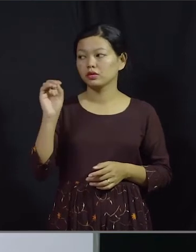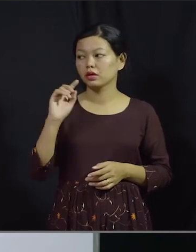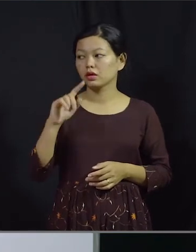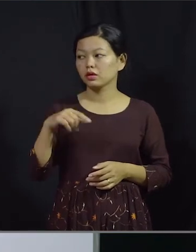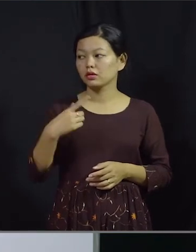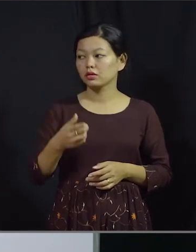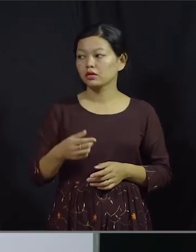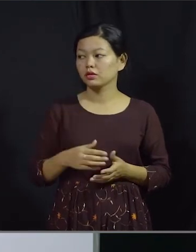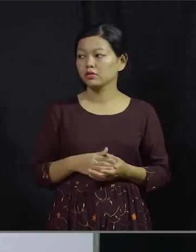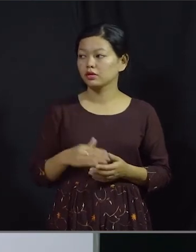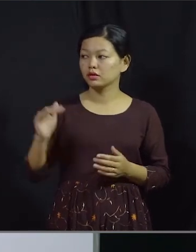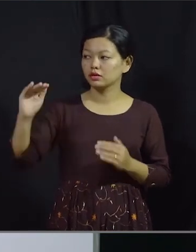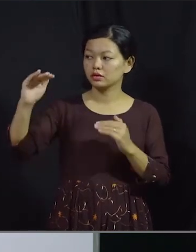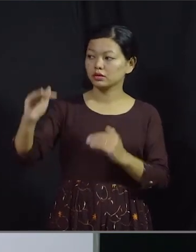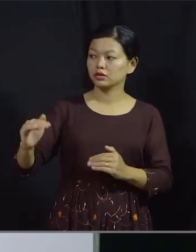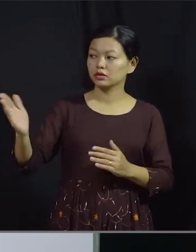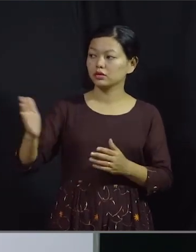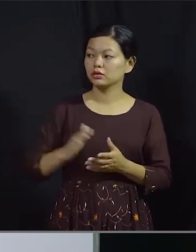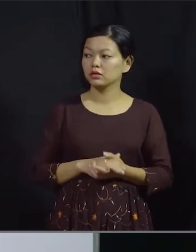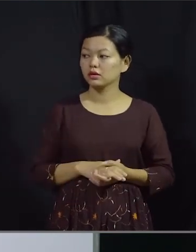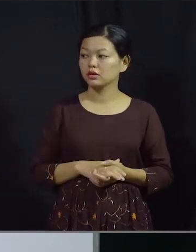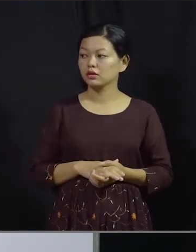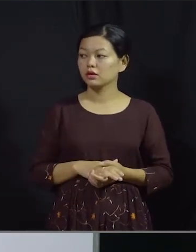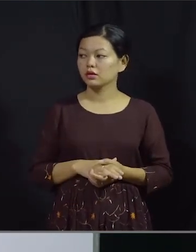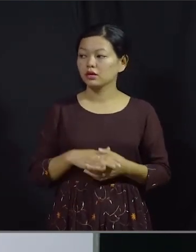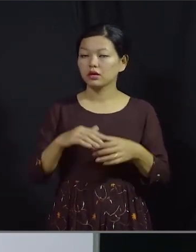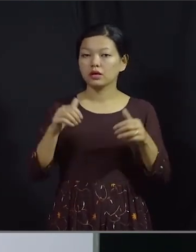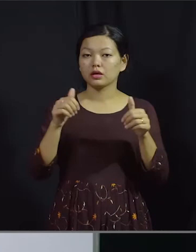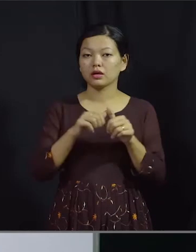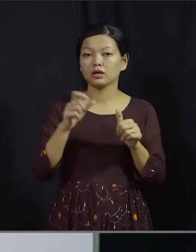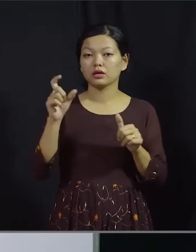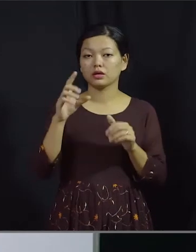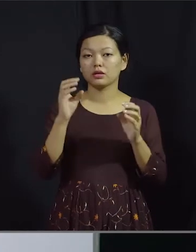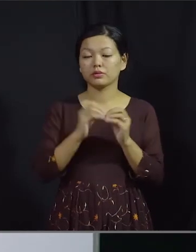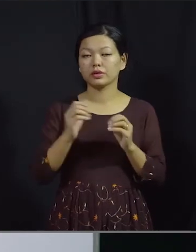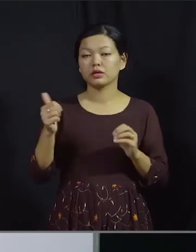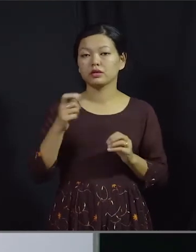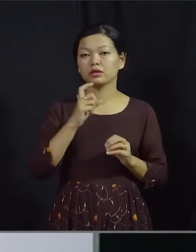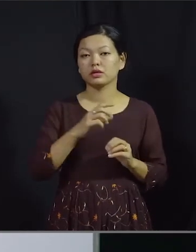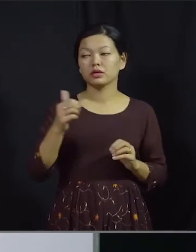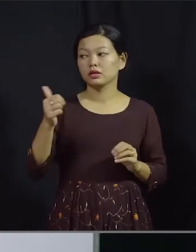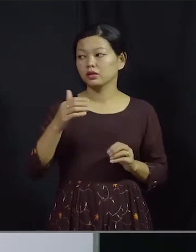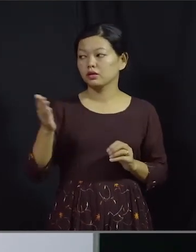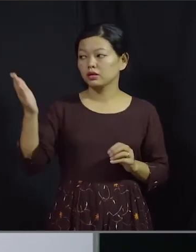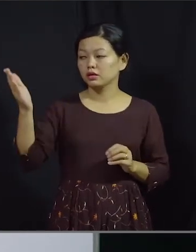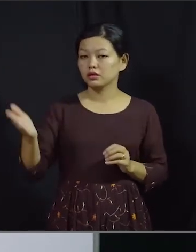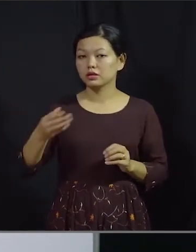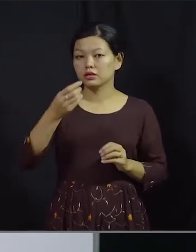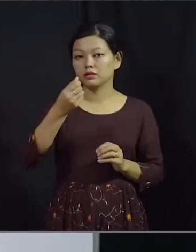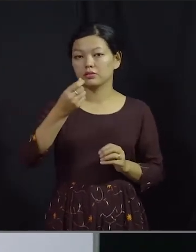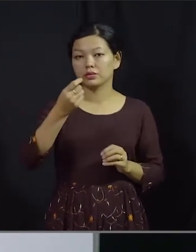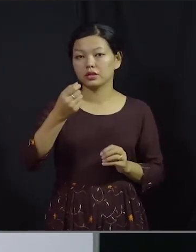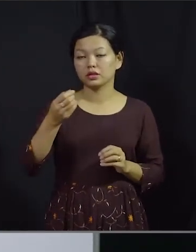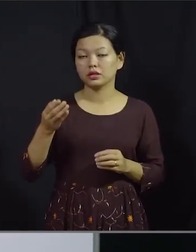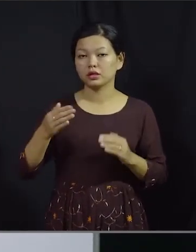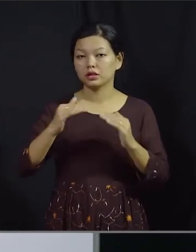A's capital to B's capital to C's capital. Actually, this amount will not come here as of now. There